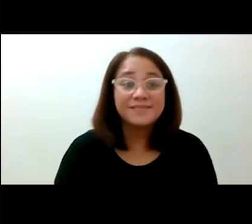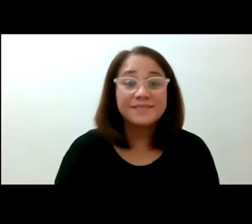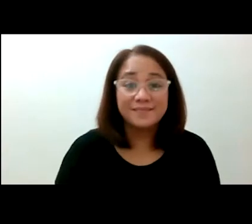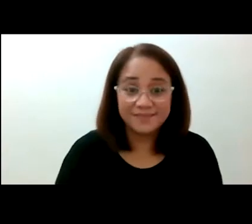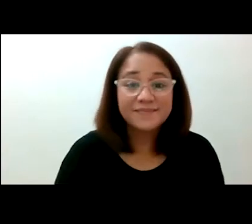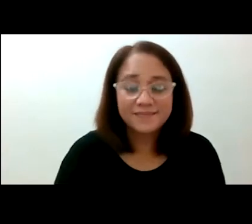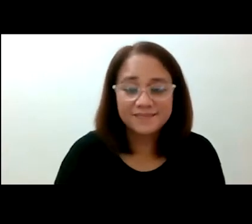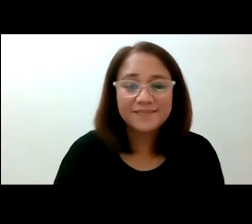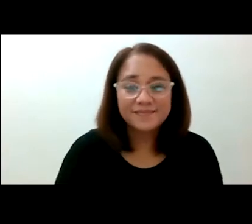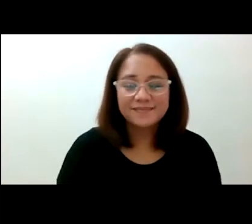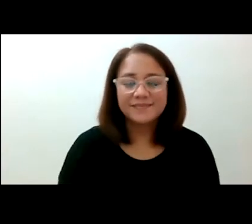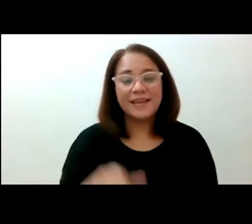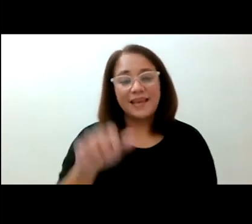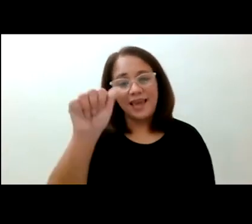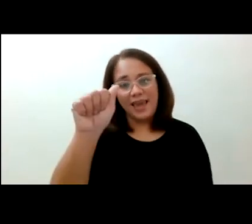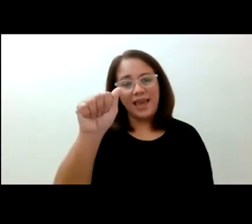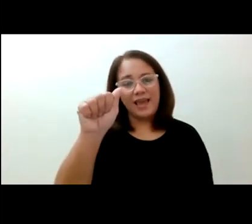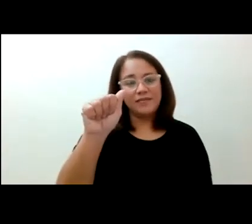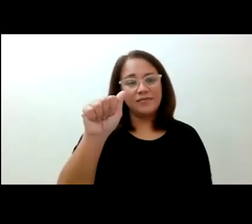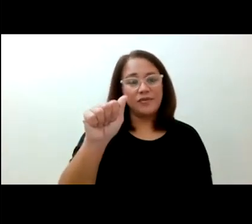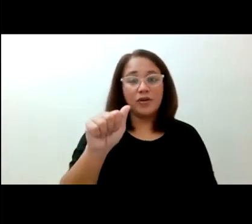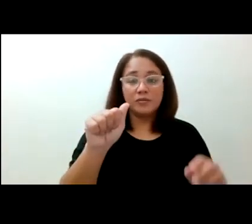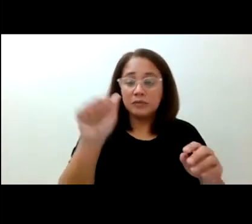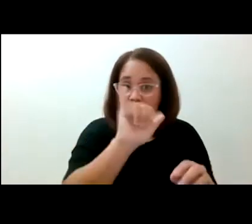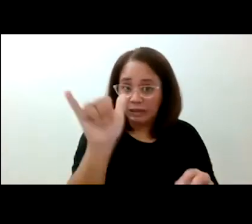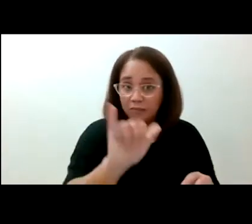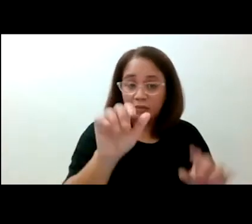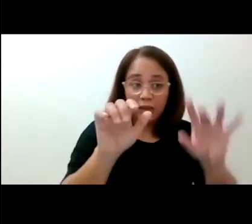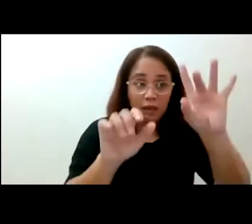A for 8 and 9?